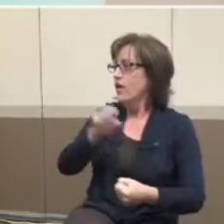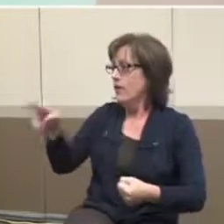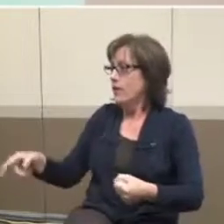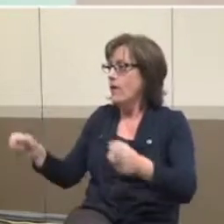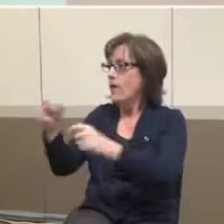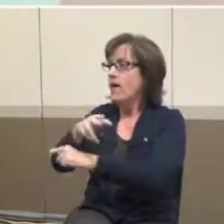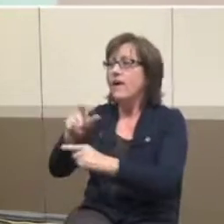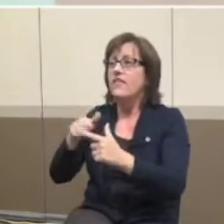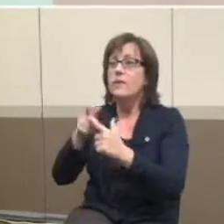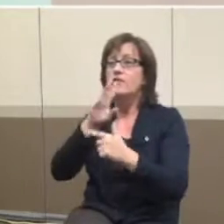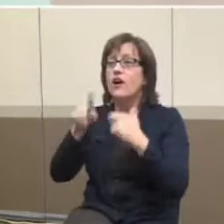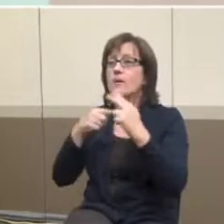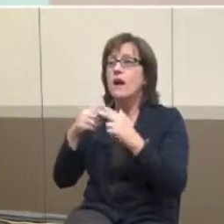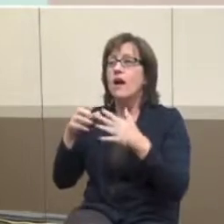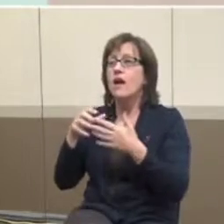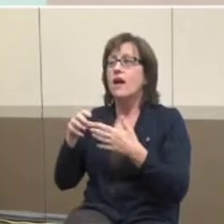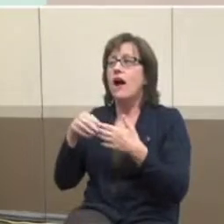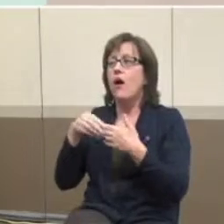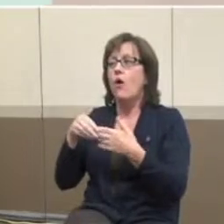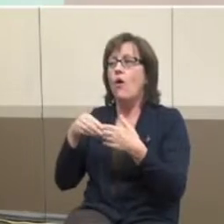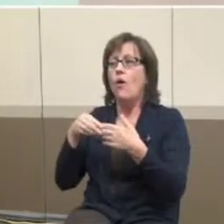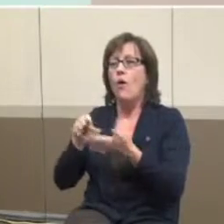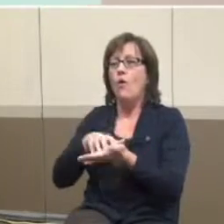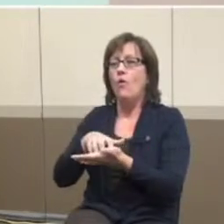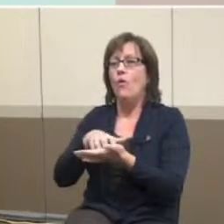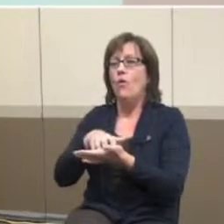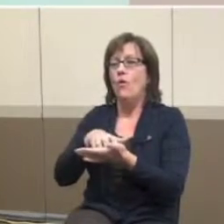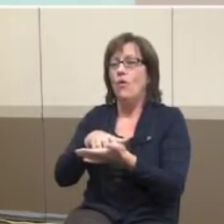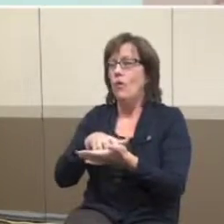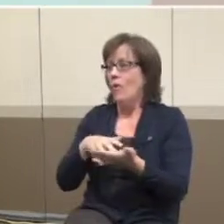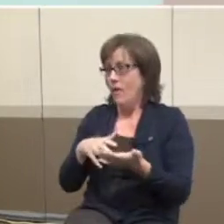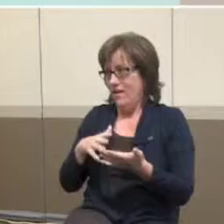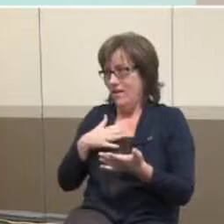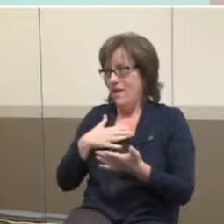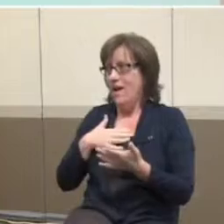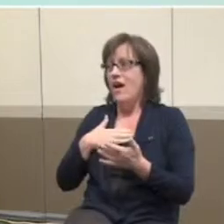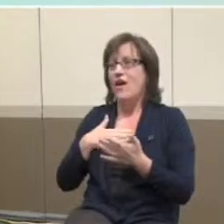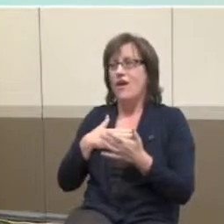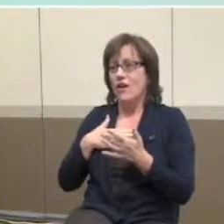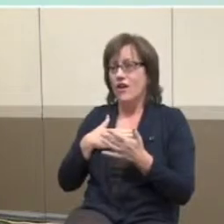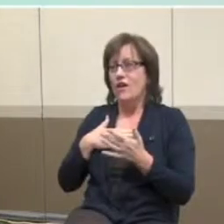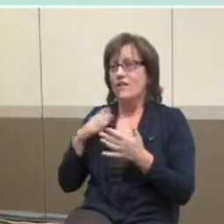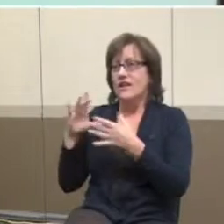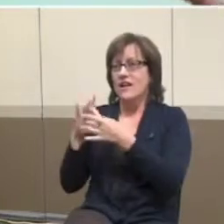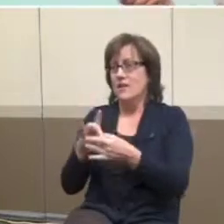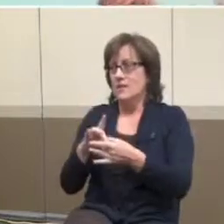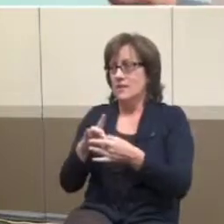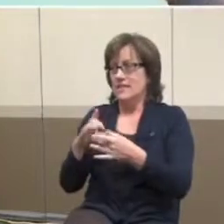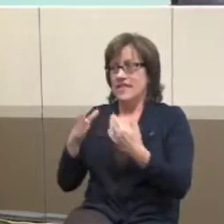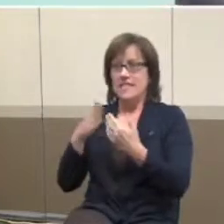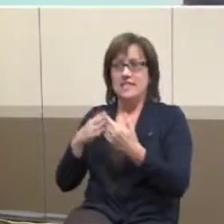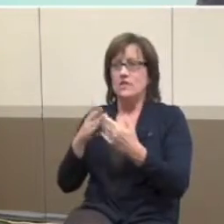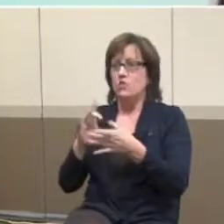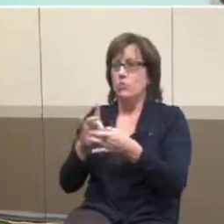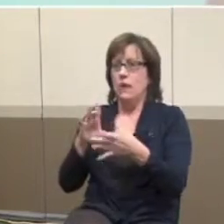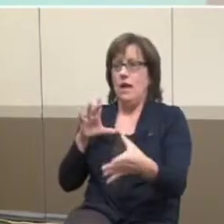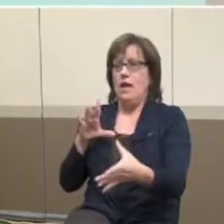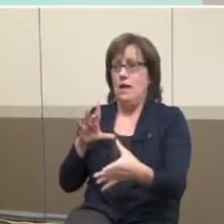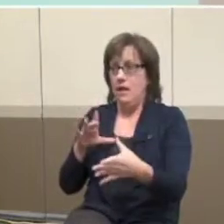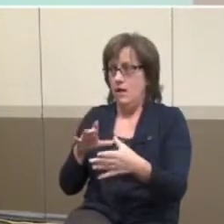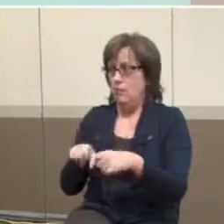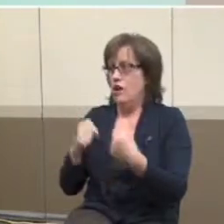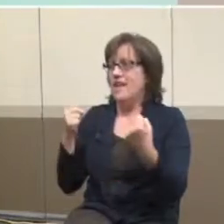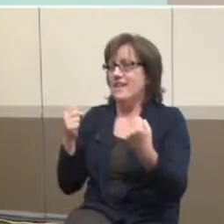about the fragility of our connections and how easy it is to just have that kind of fall apart if you're not